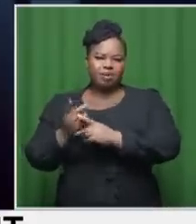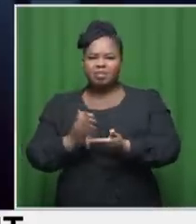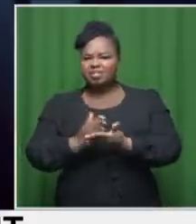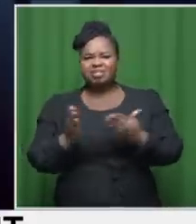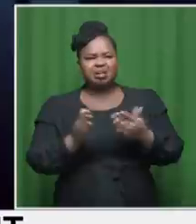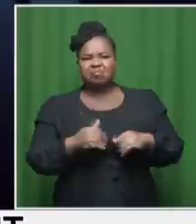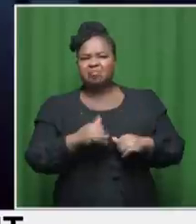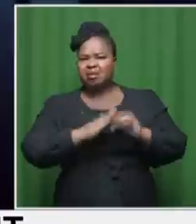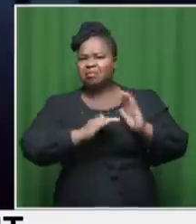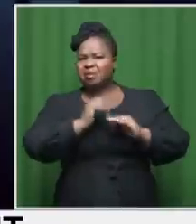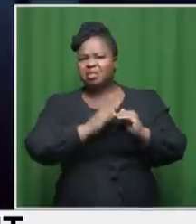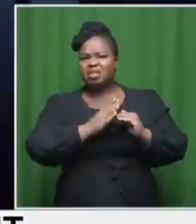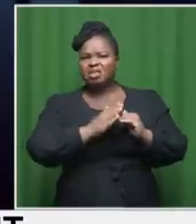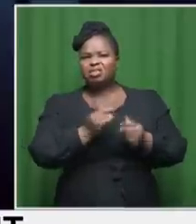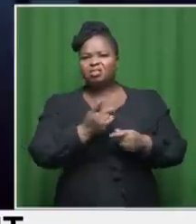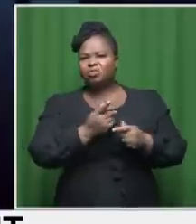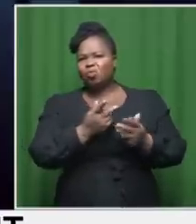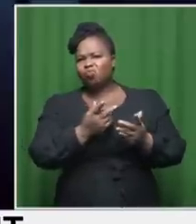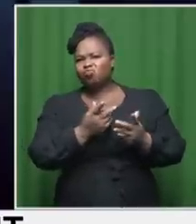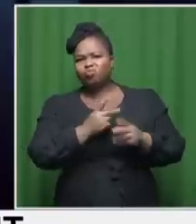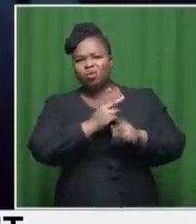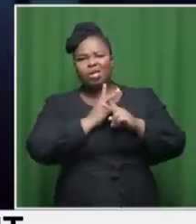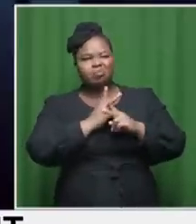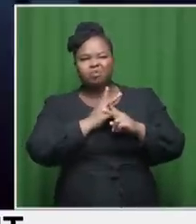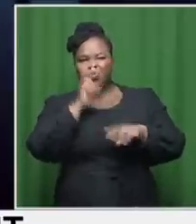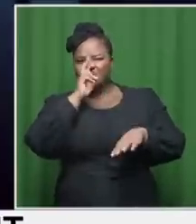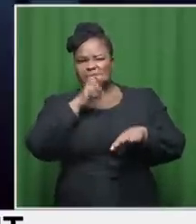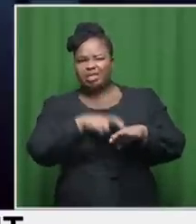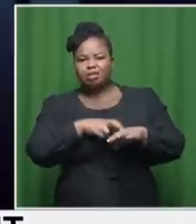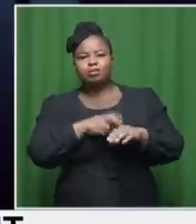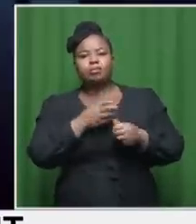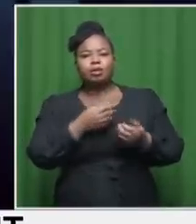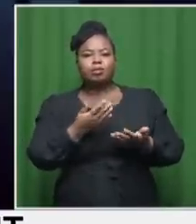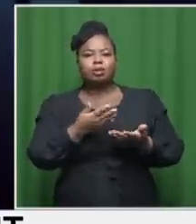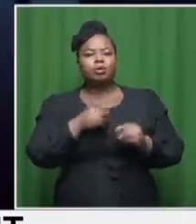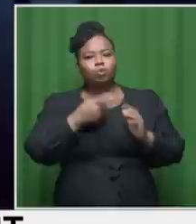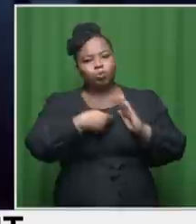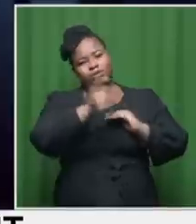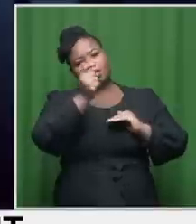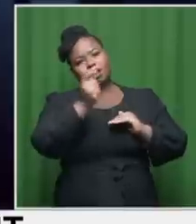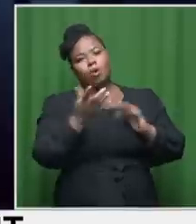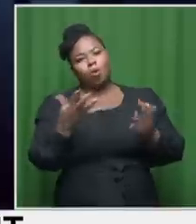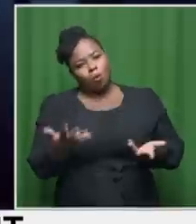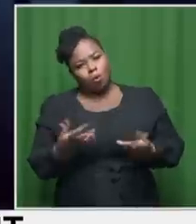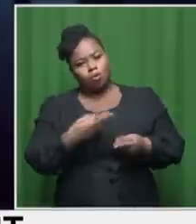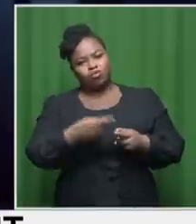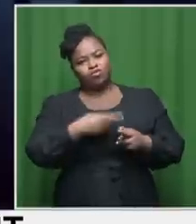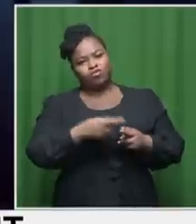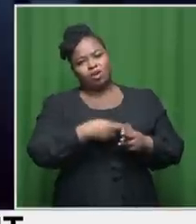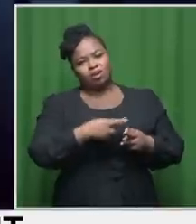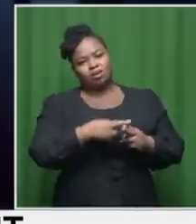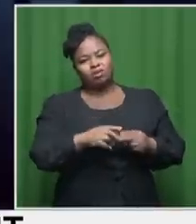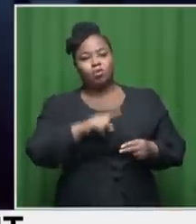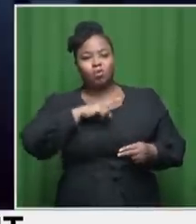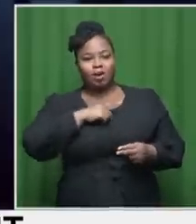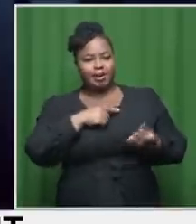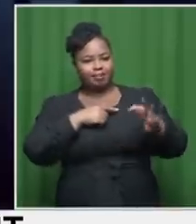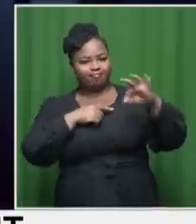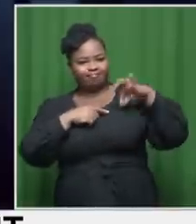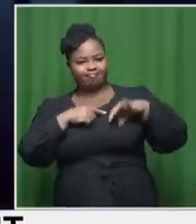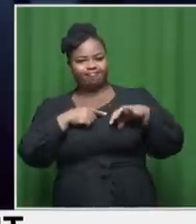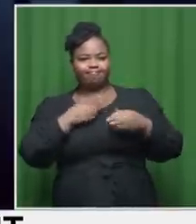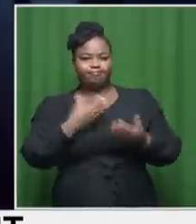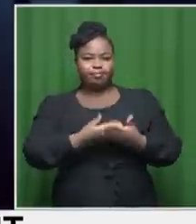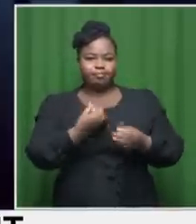the property, we are looking at selling that property or renting that property to get alternative revenues in for